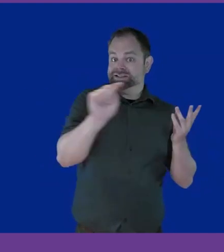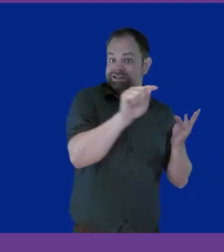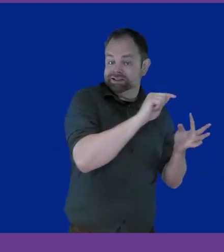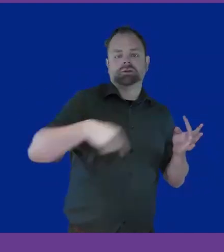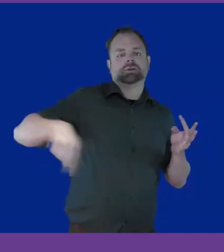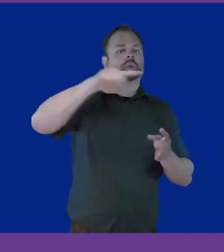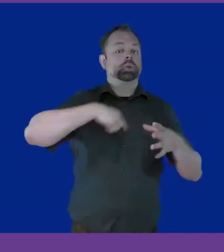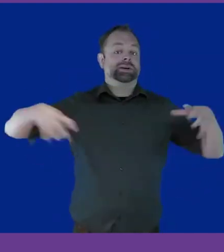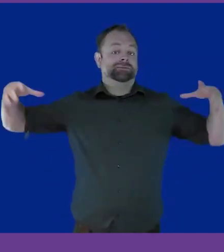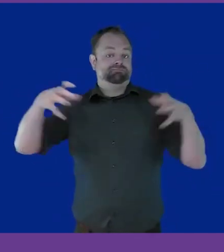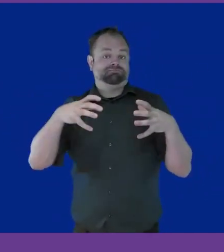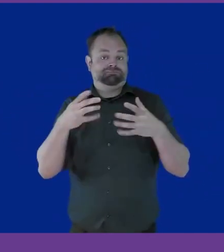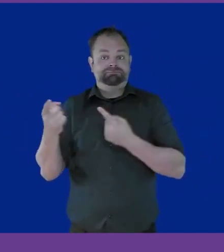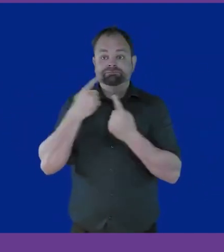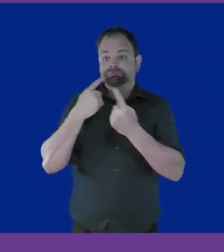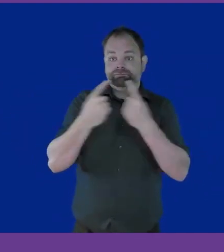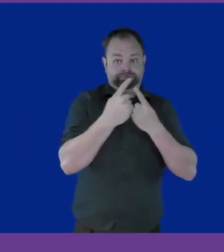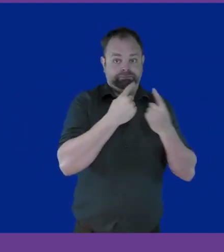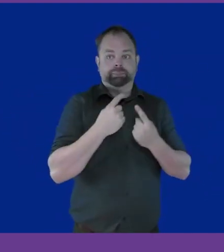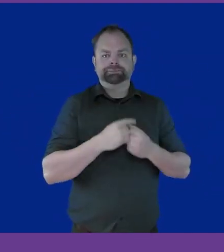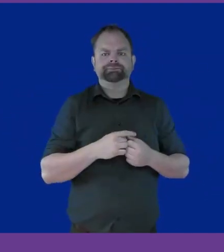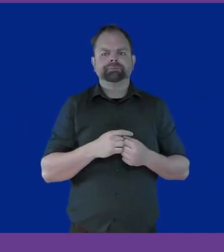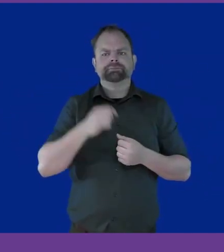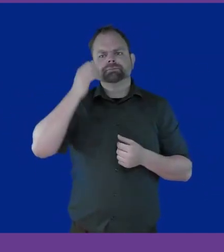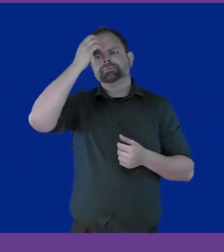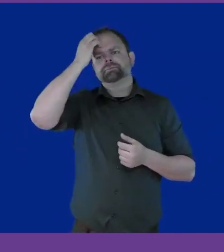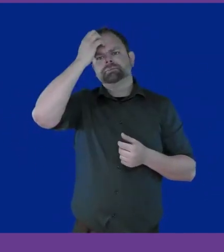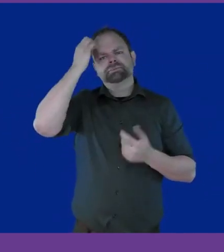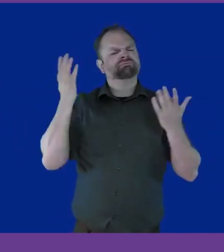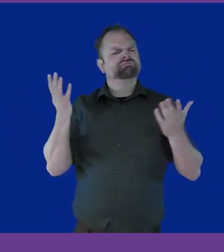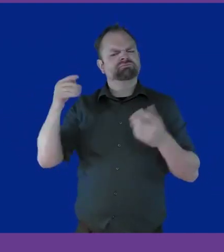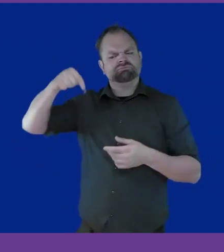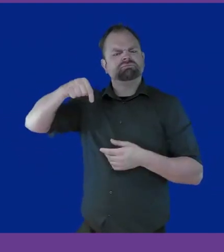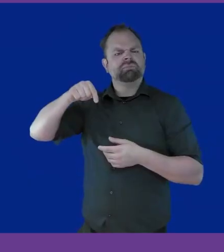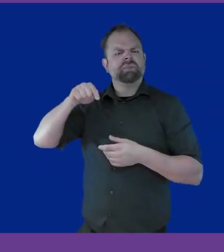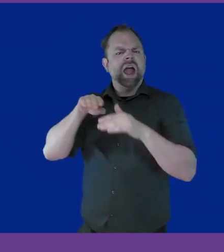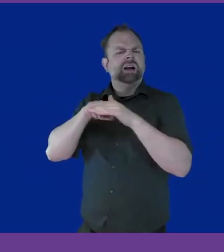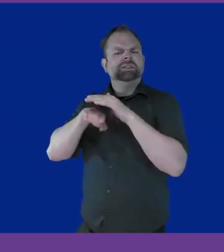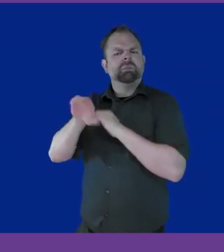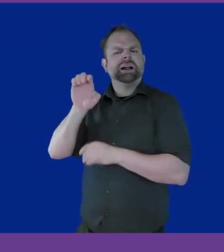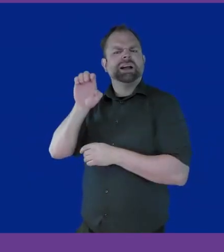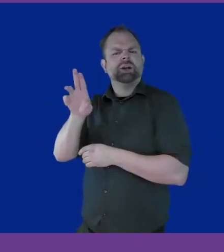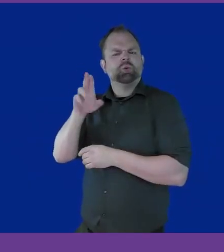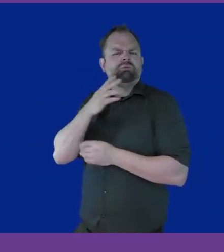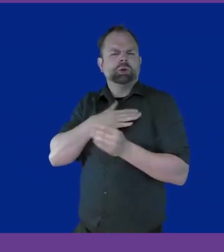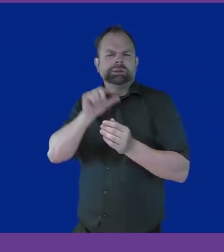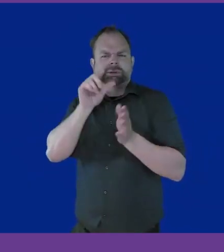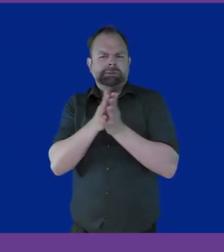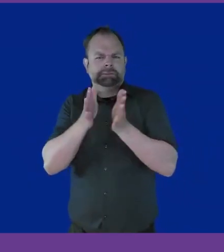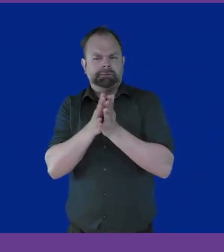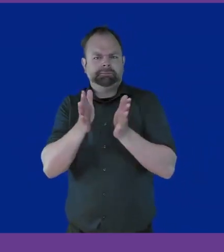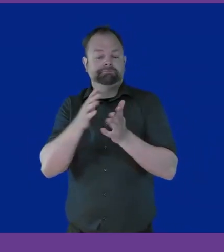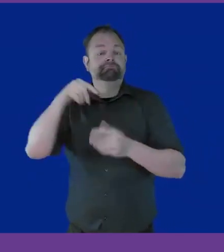work on AccessibleEU at the end of 2022. We have only 2 years and a